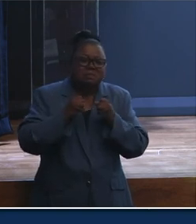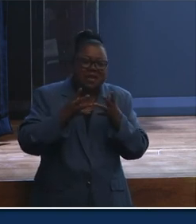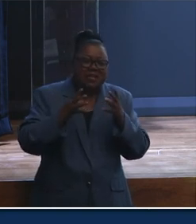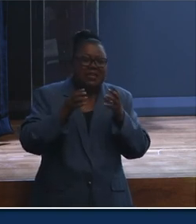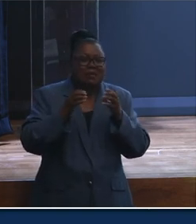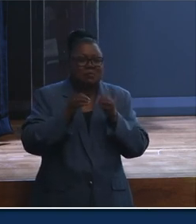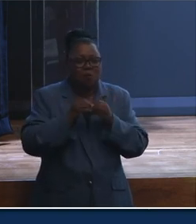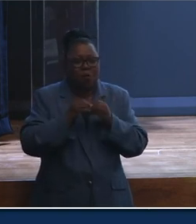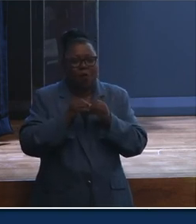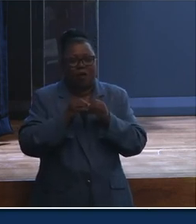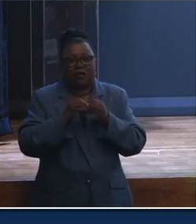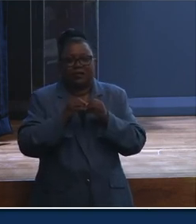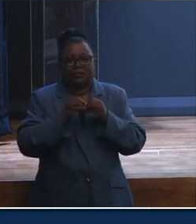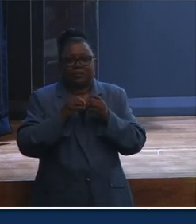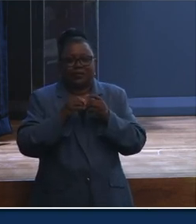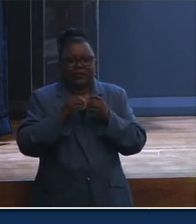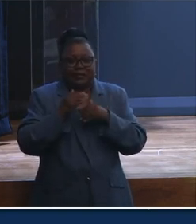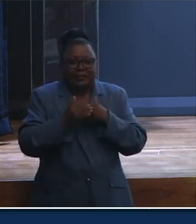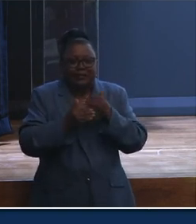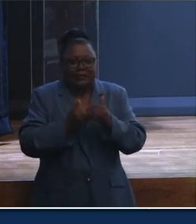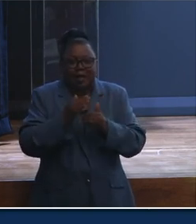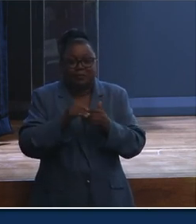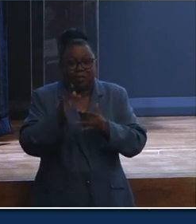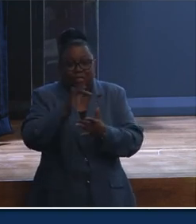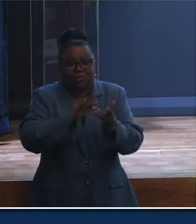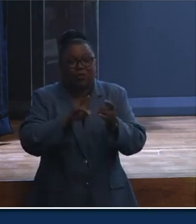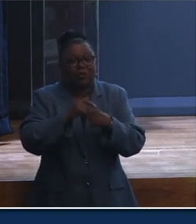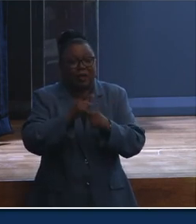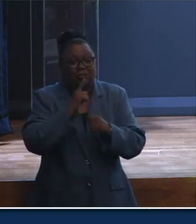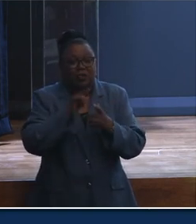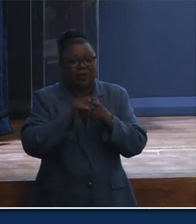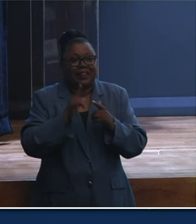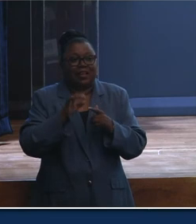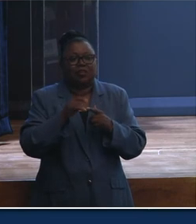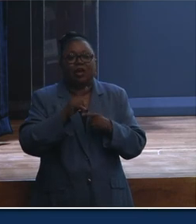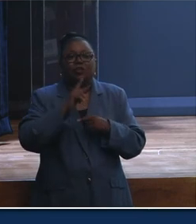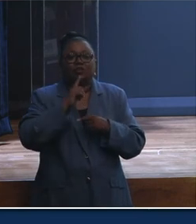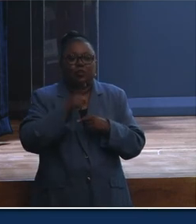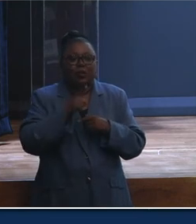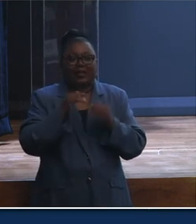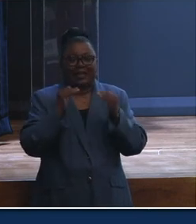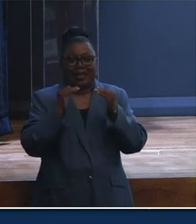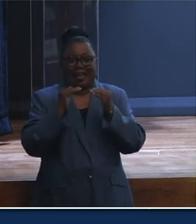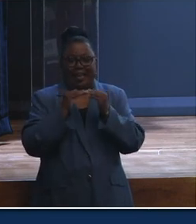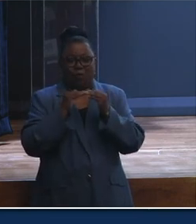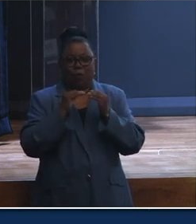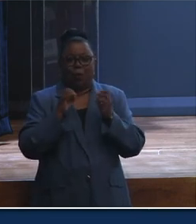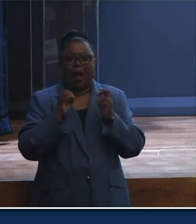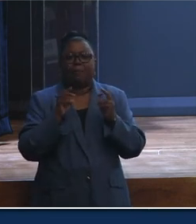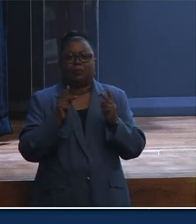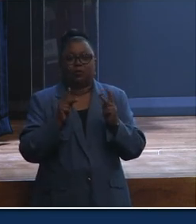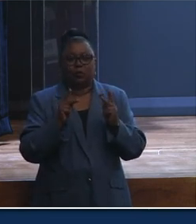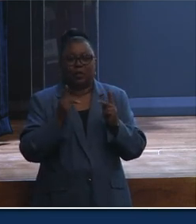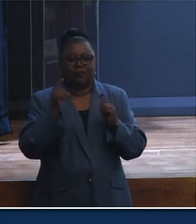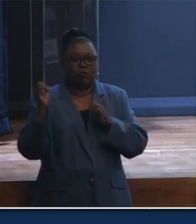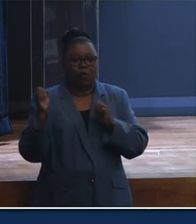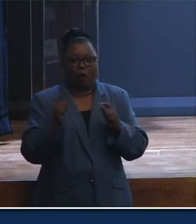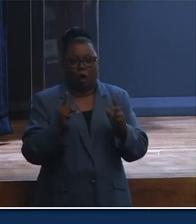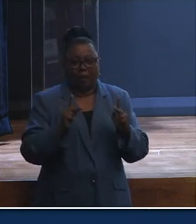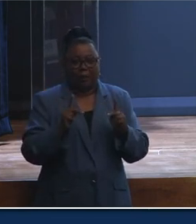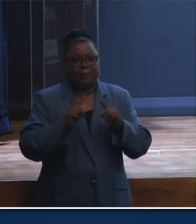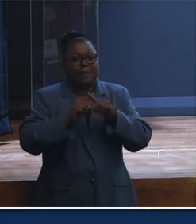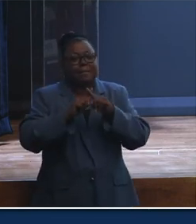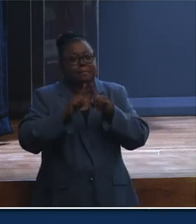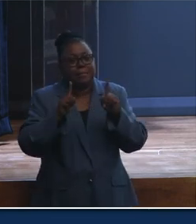more steps in our journey to make sure that there's truly equal opportunity for all.